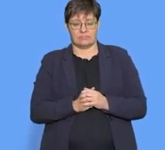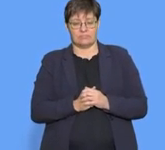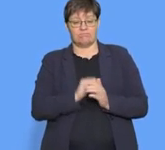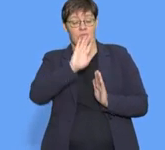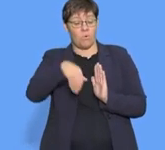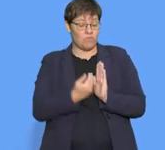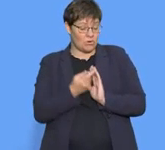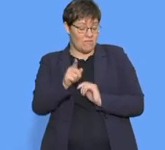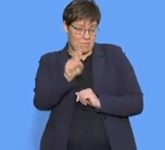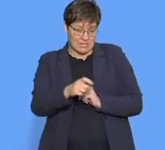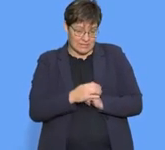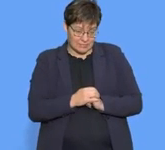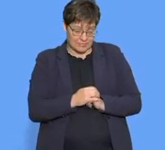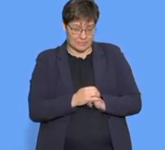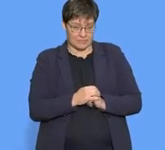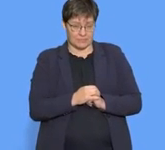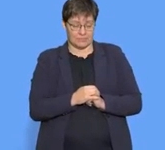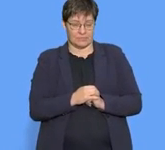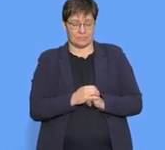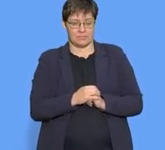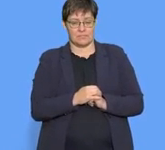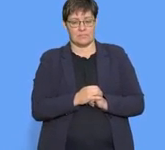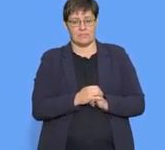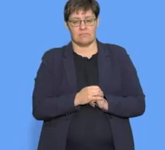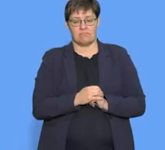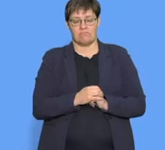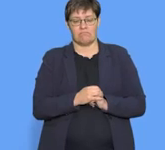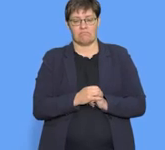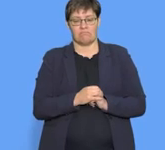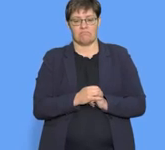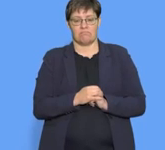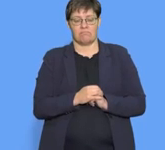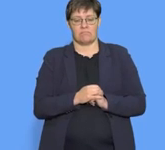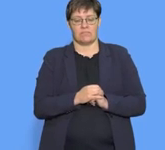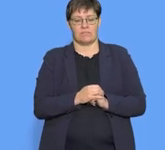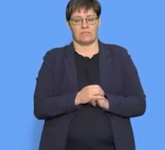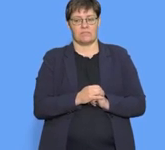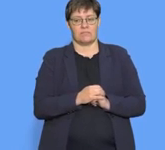5.9587, and remember, because we're rounding off to 2 decimal places, our answer will simply be